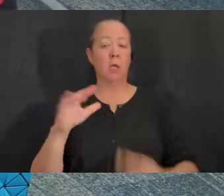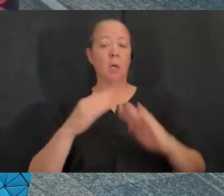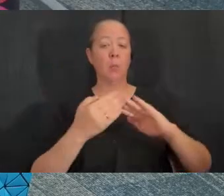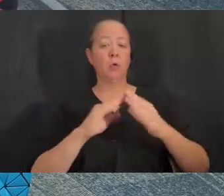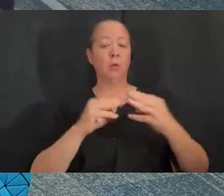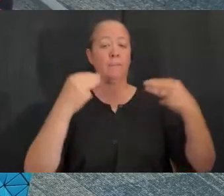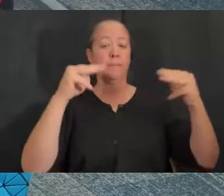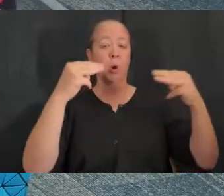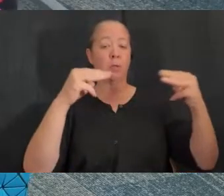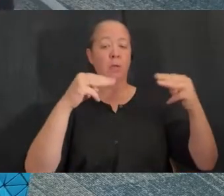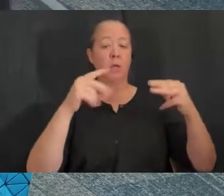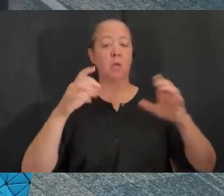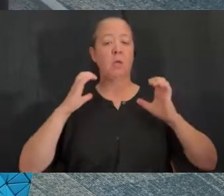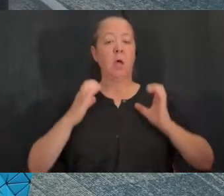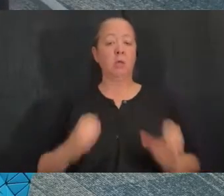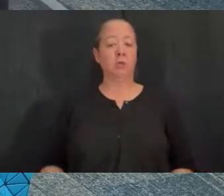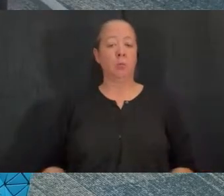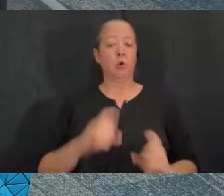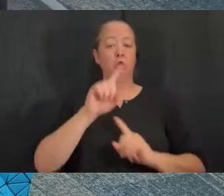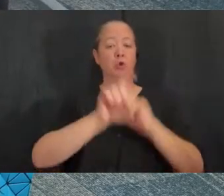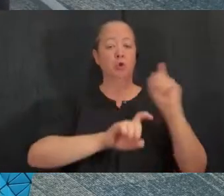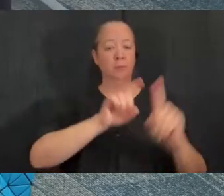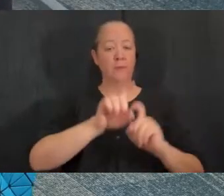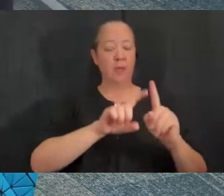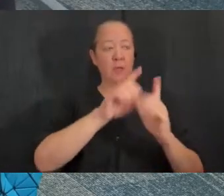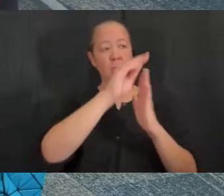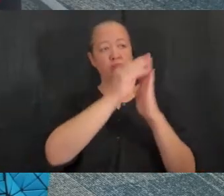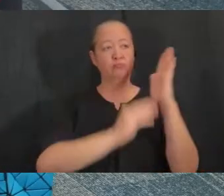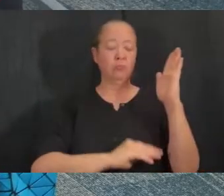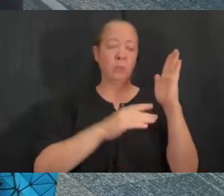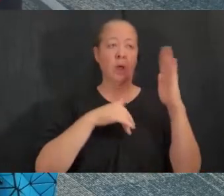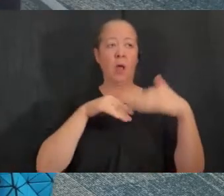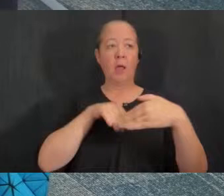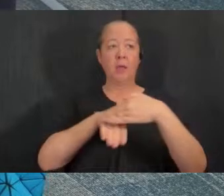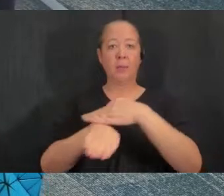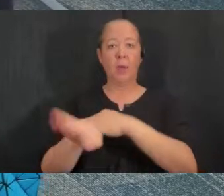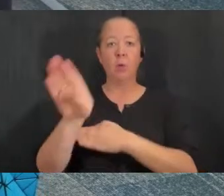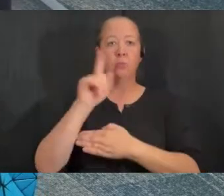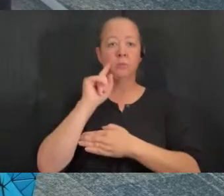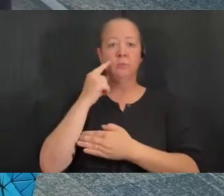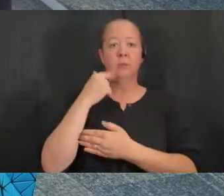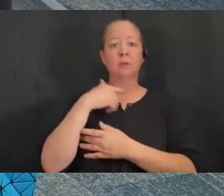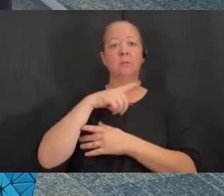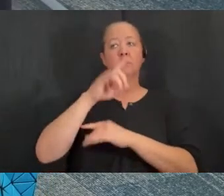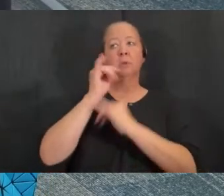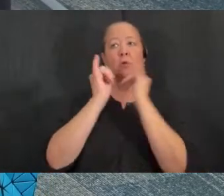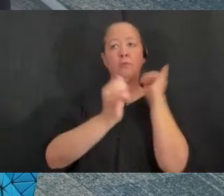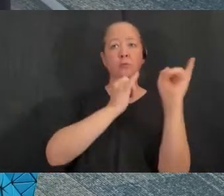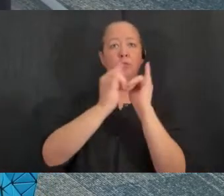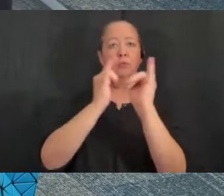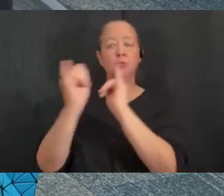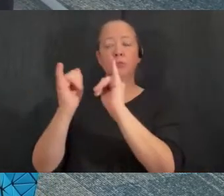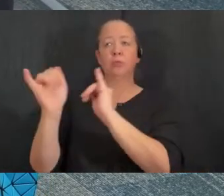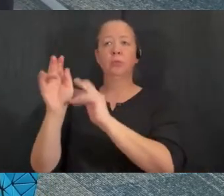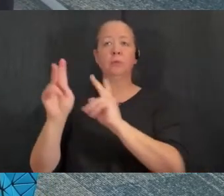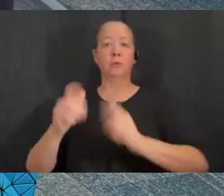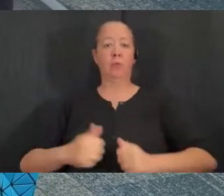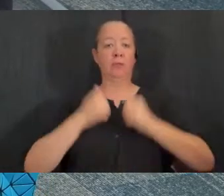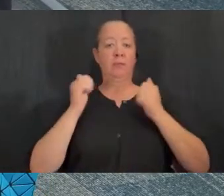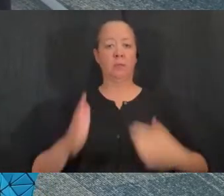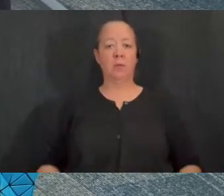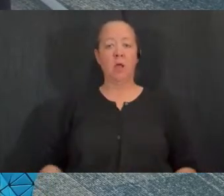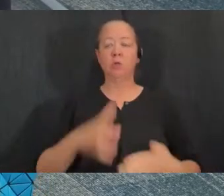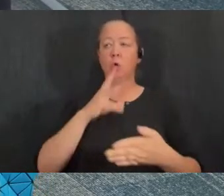a few questions, and I came out, I interviewed residents at the market, talked to them about the